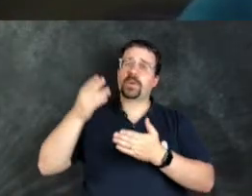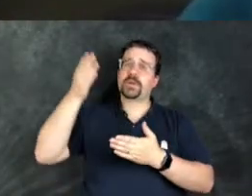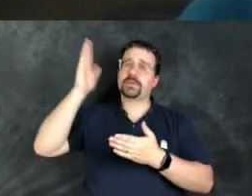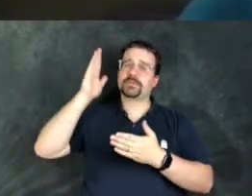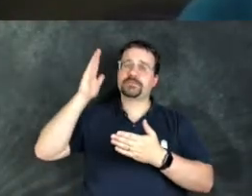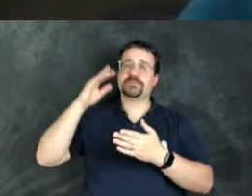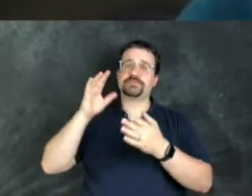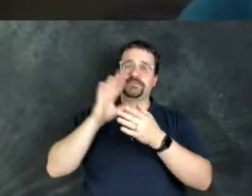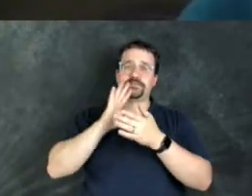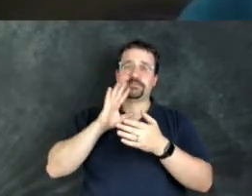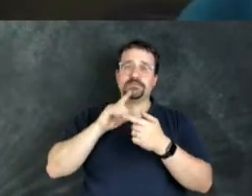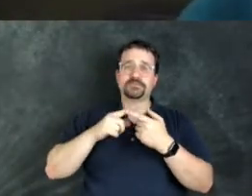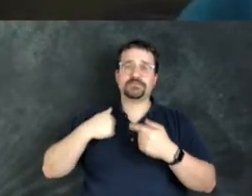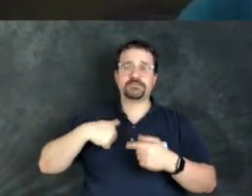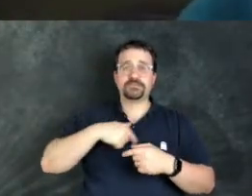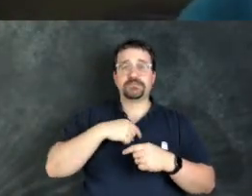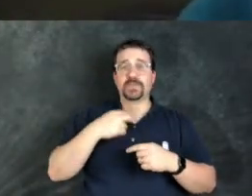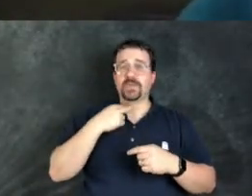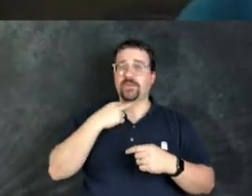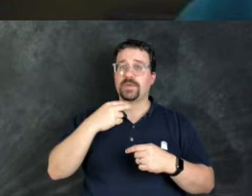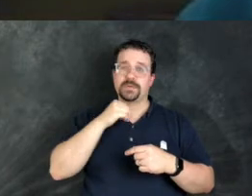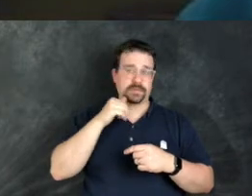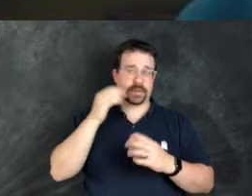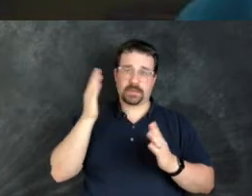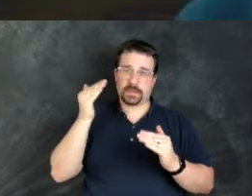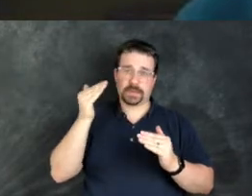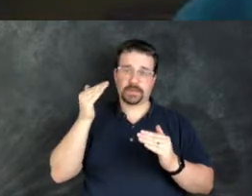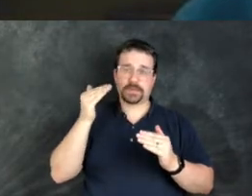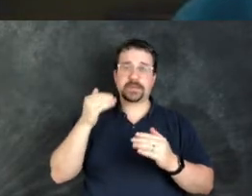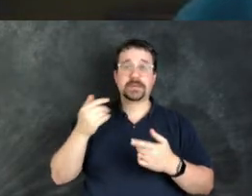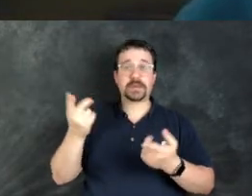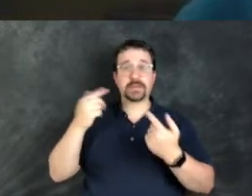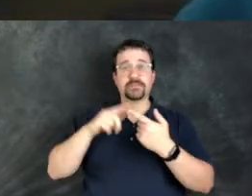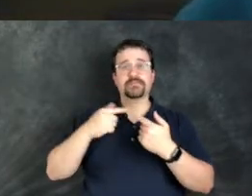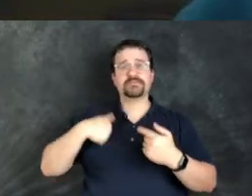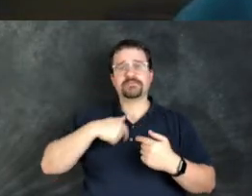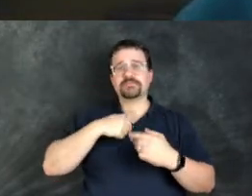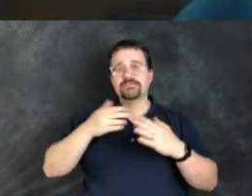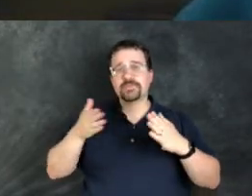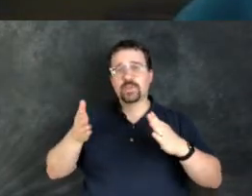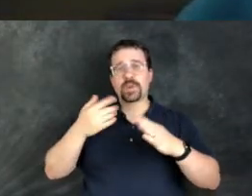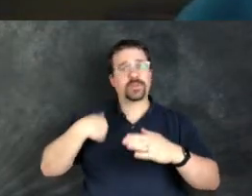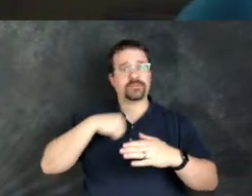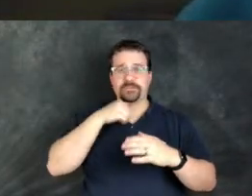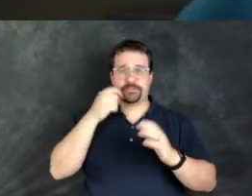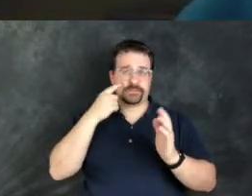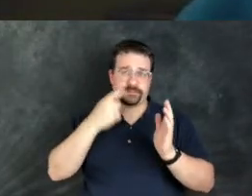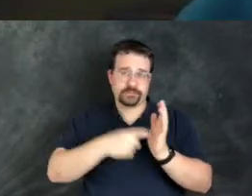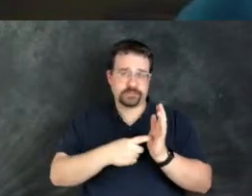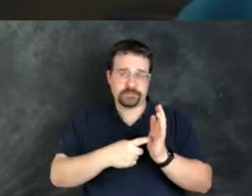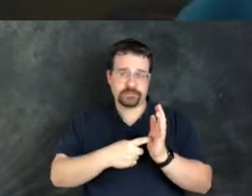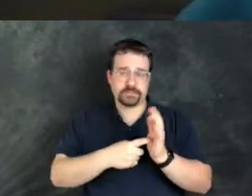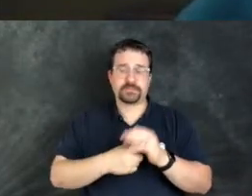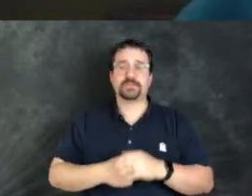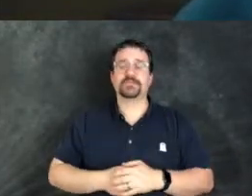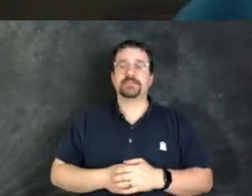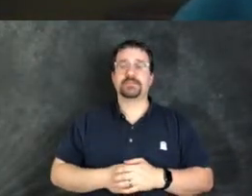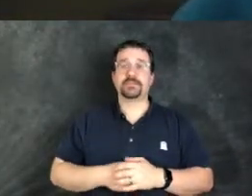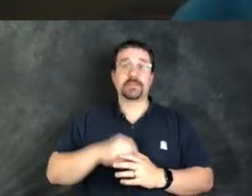Holy God, you speak to us in a voice unexpected and come to us in ways we do not